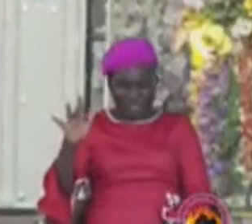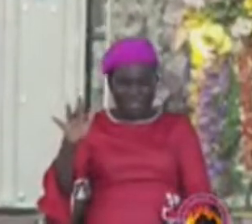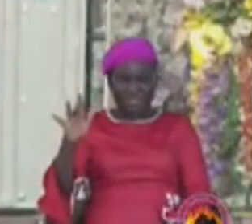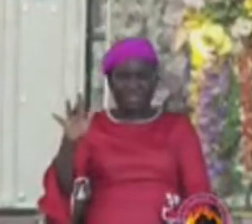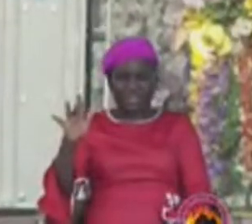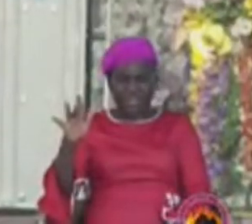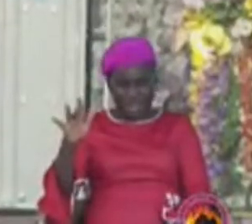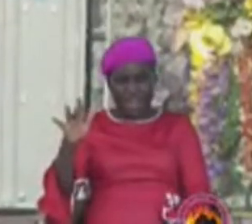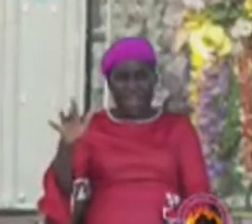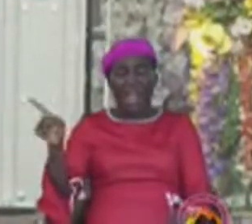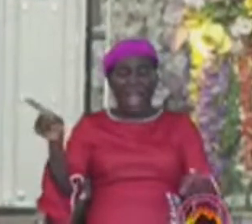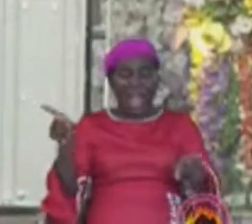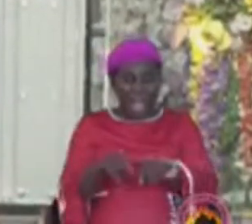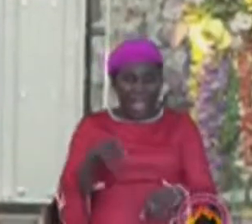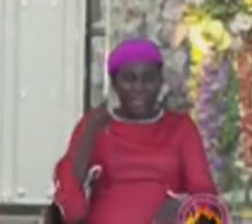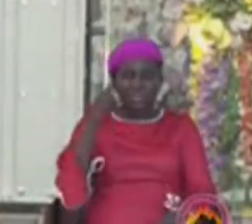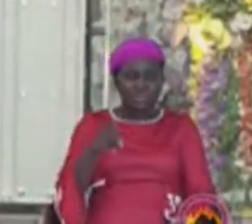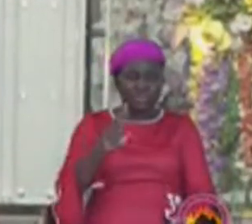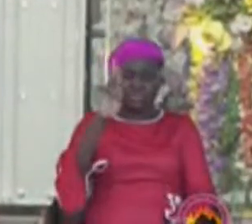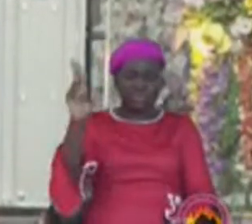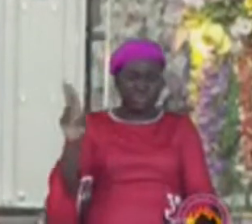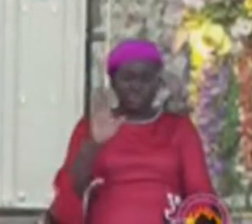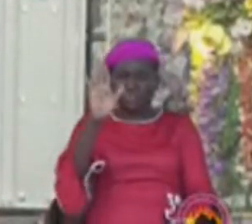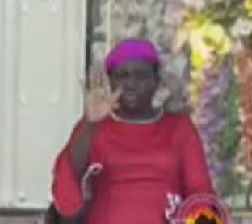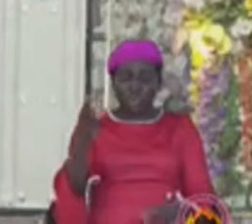As you use your sand today,